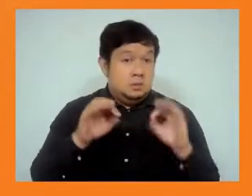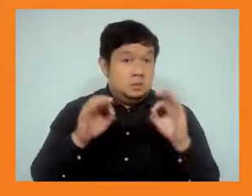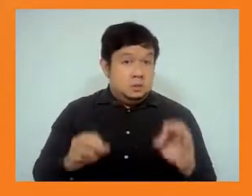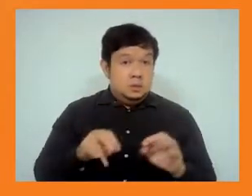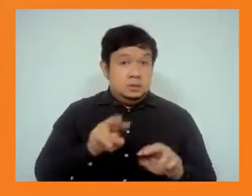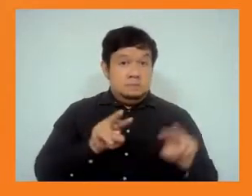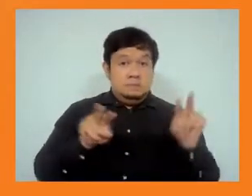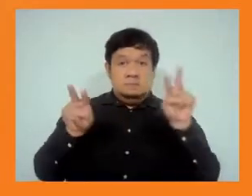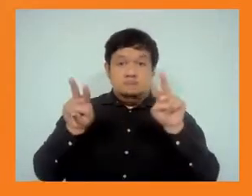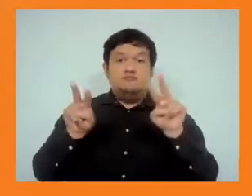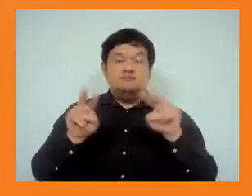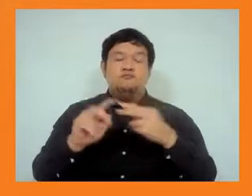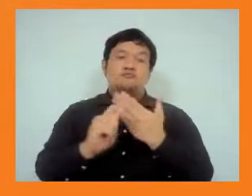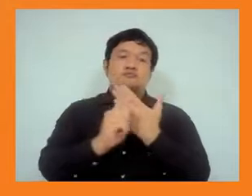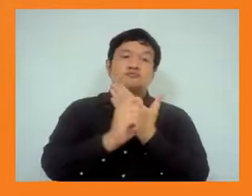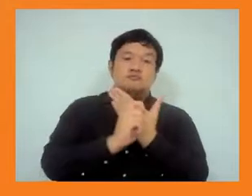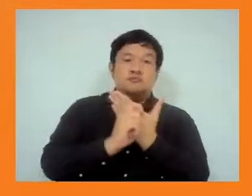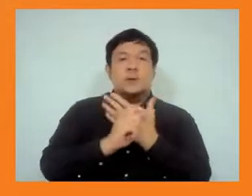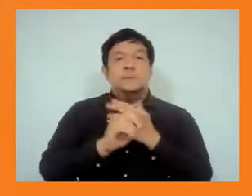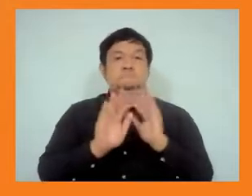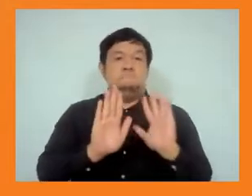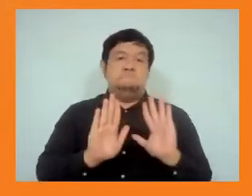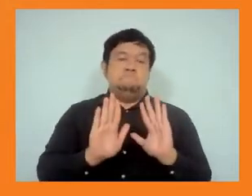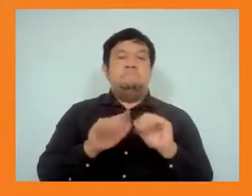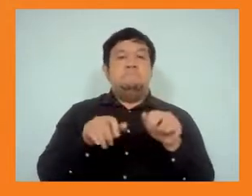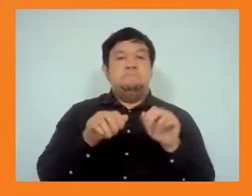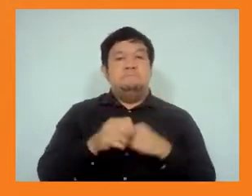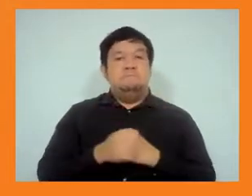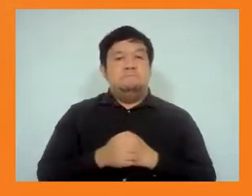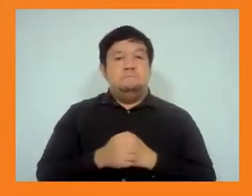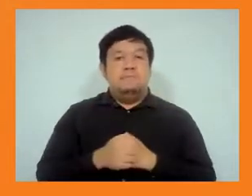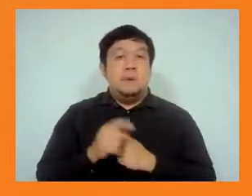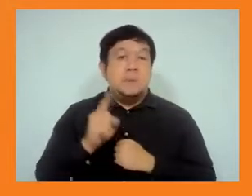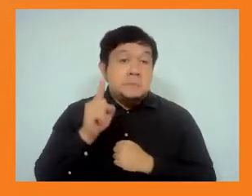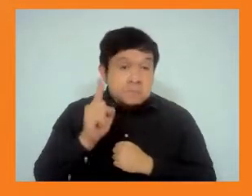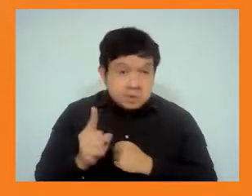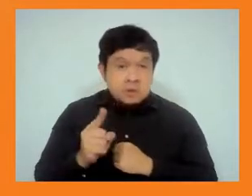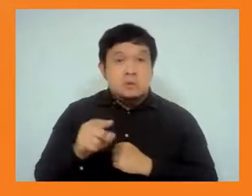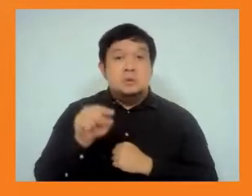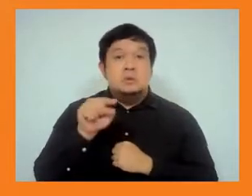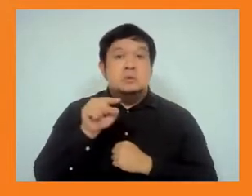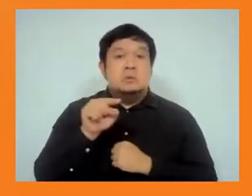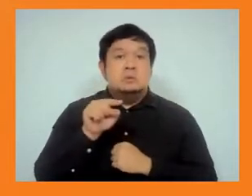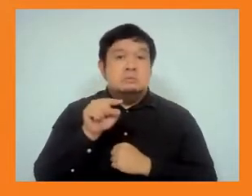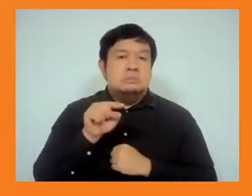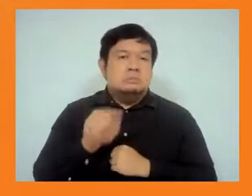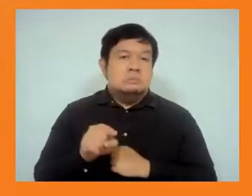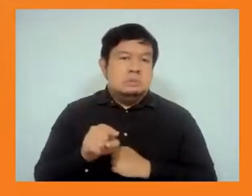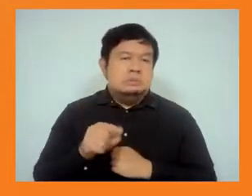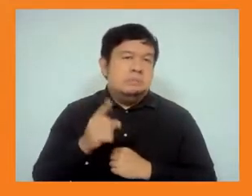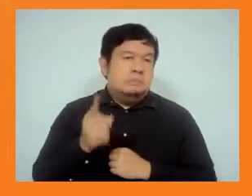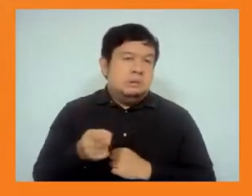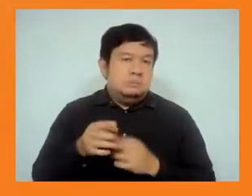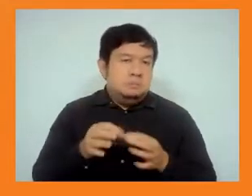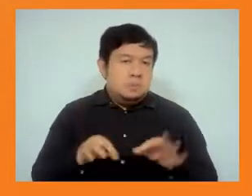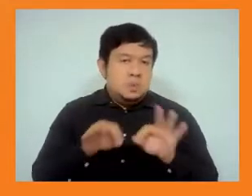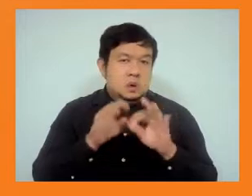appear like they were not saying the right things. What you're hearing from the ground needs to be, I